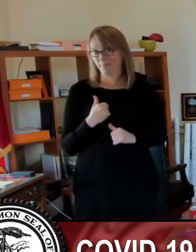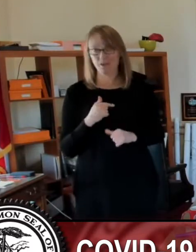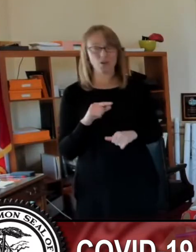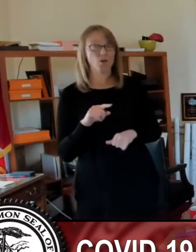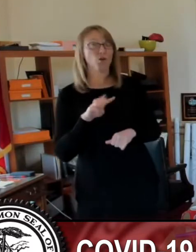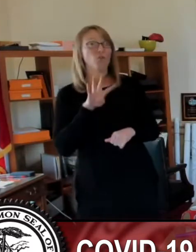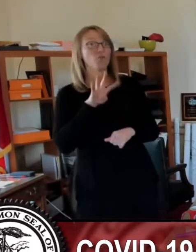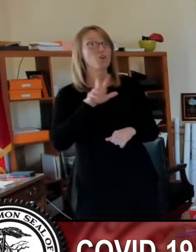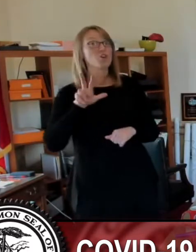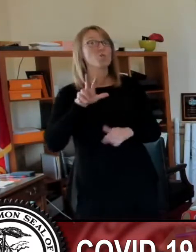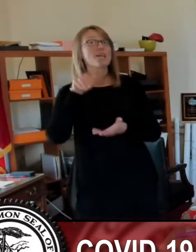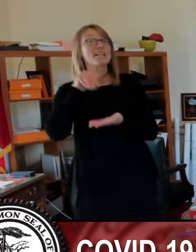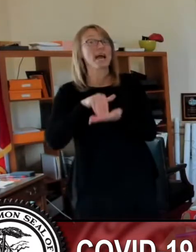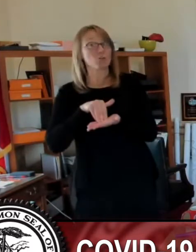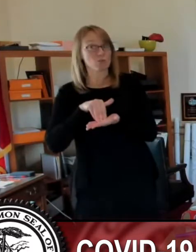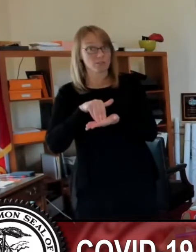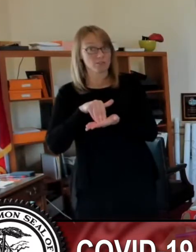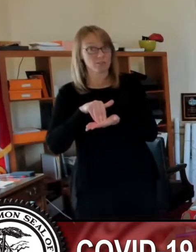43,000